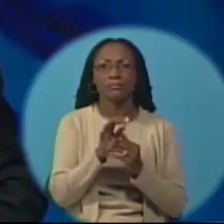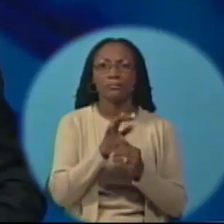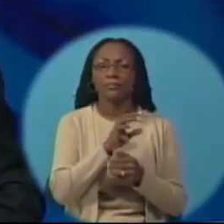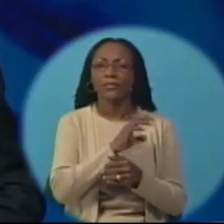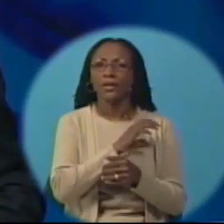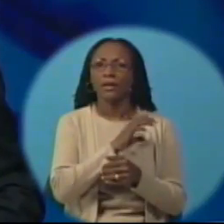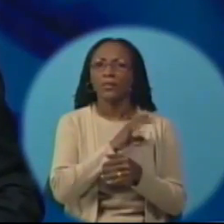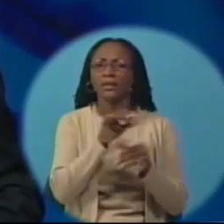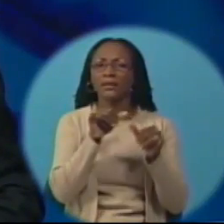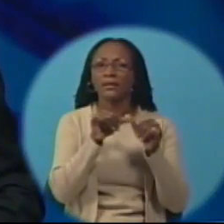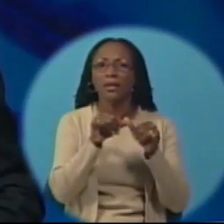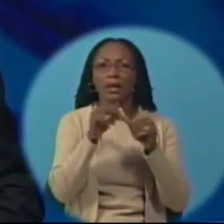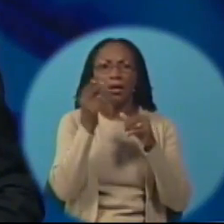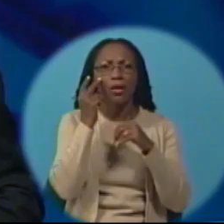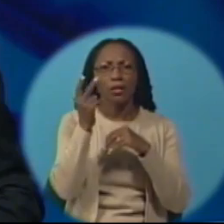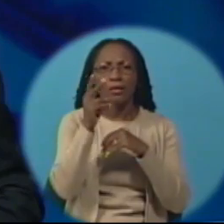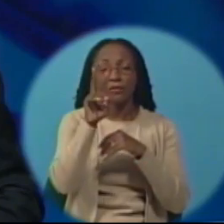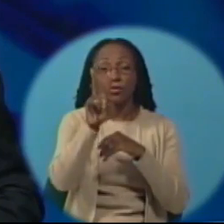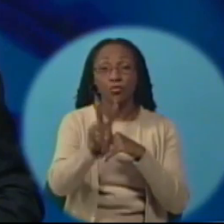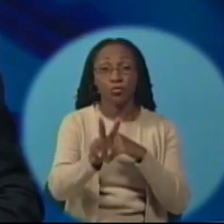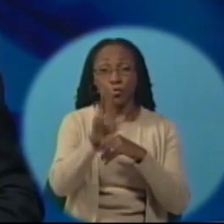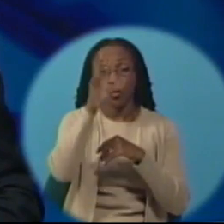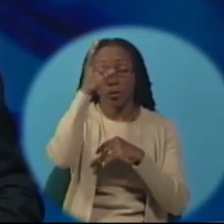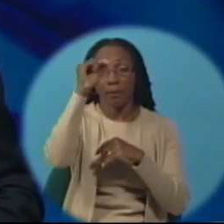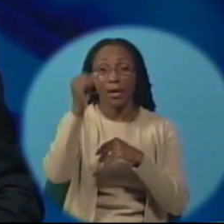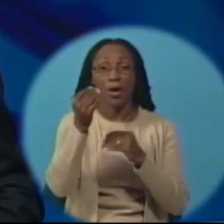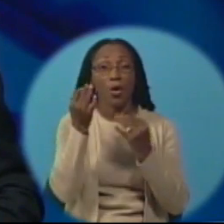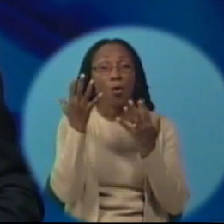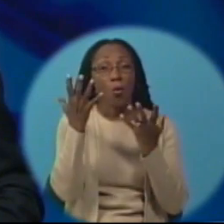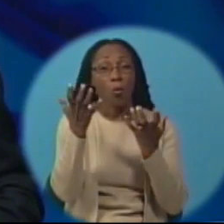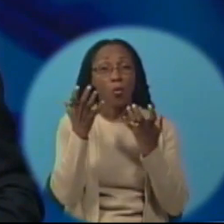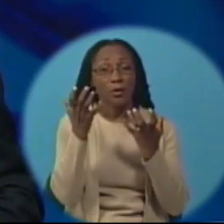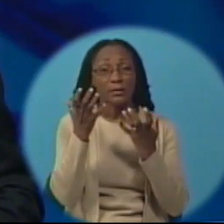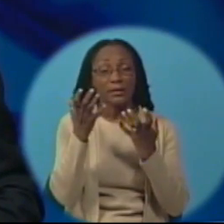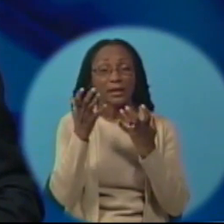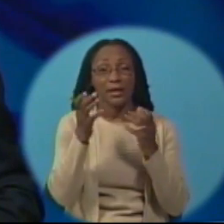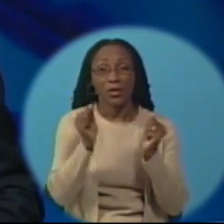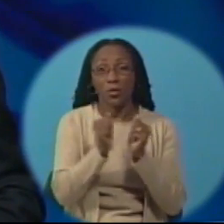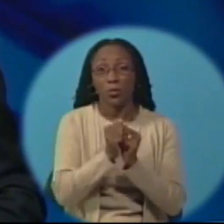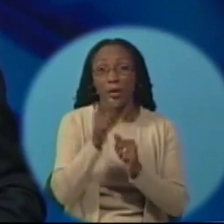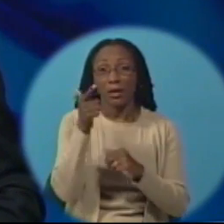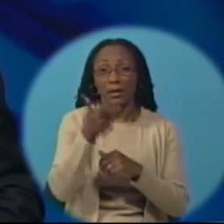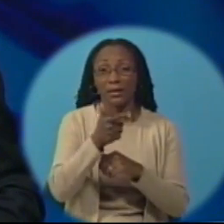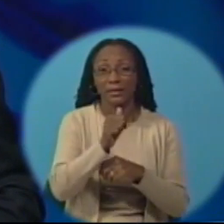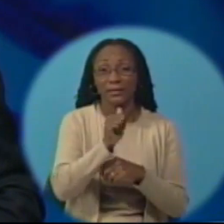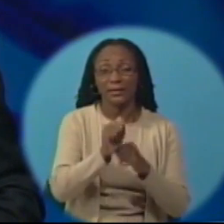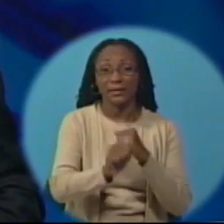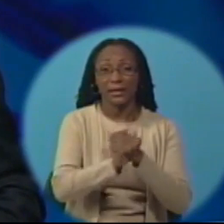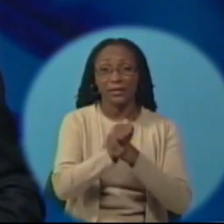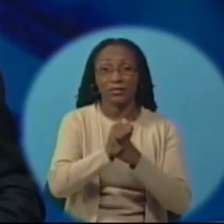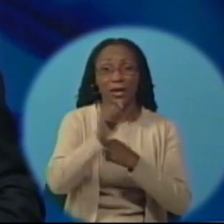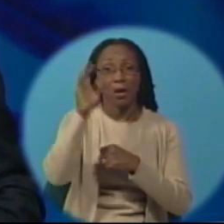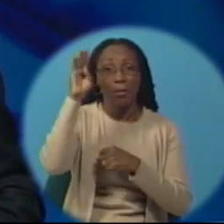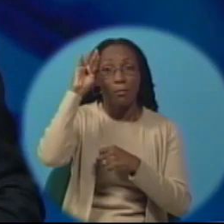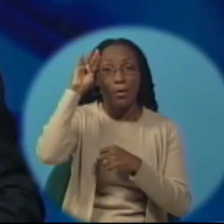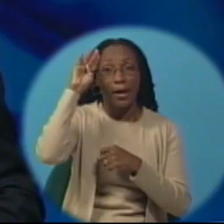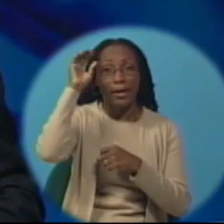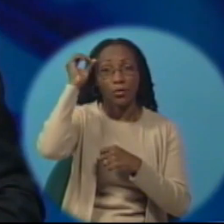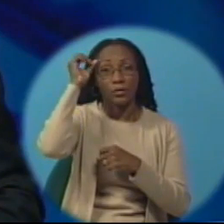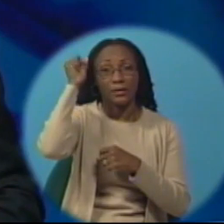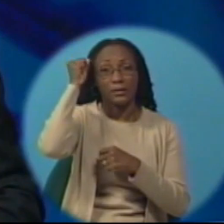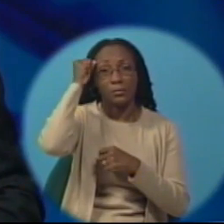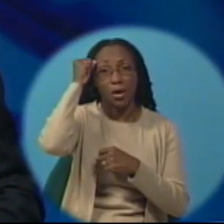The police are still on the hunt for two wanted men considered armed and dangerous. Brian O'Neill Small,